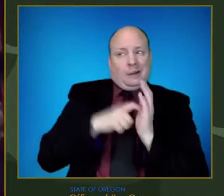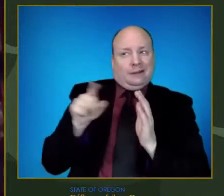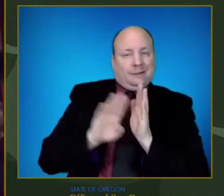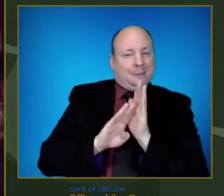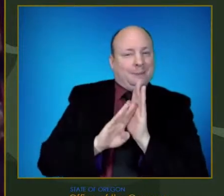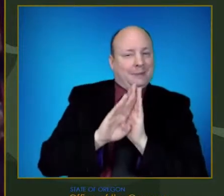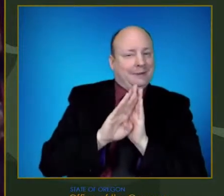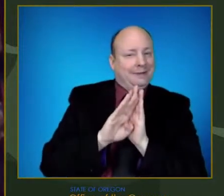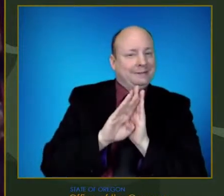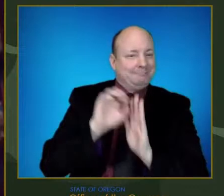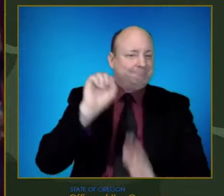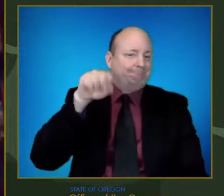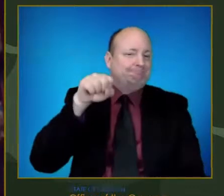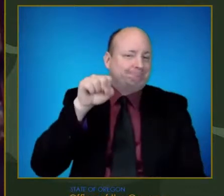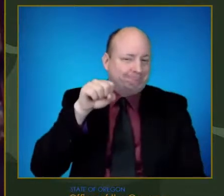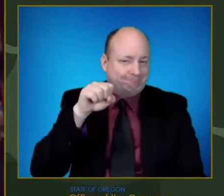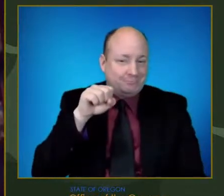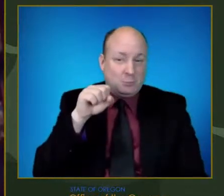virus-related hospitalizations.